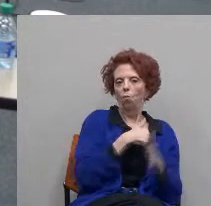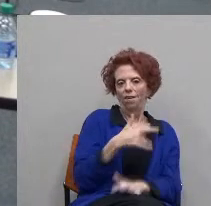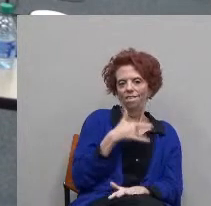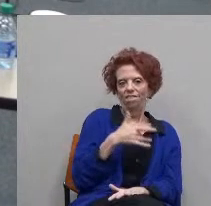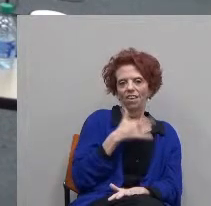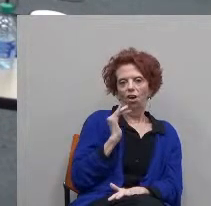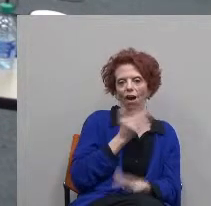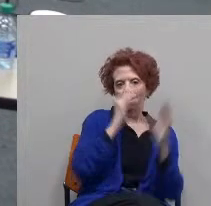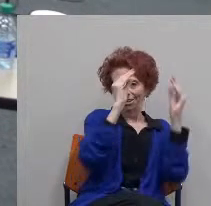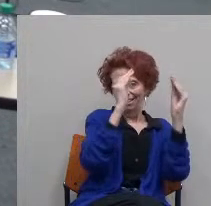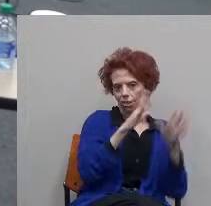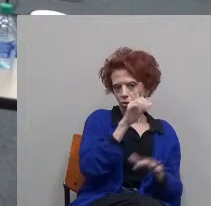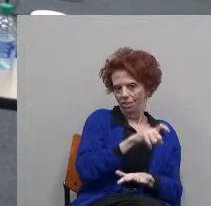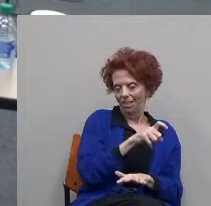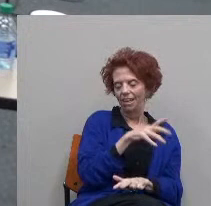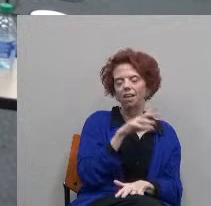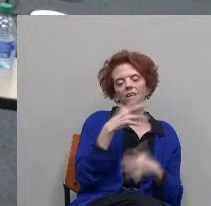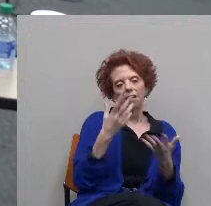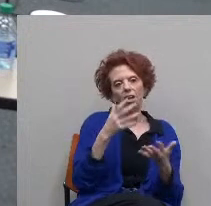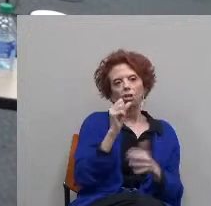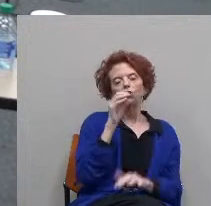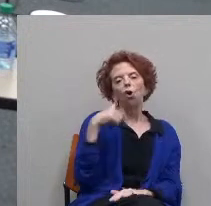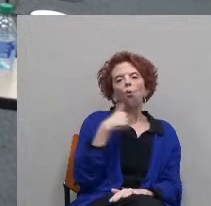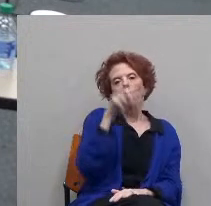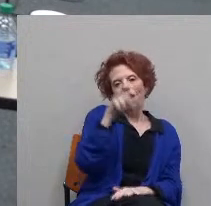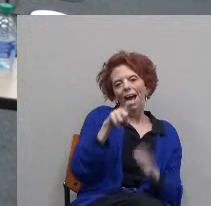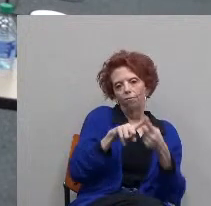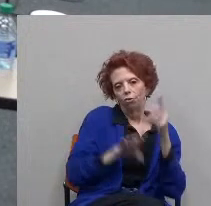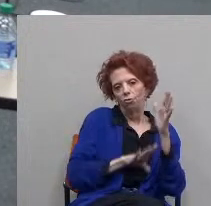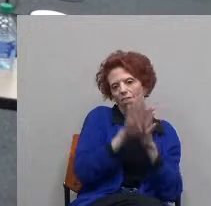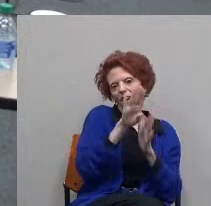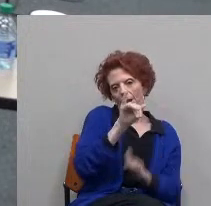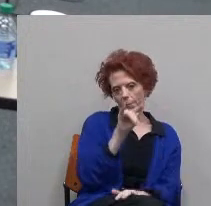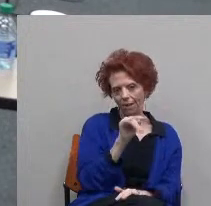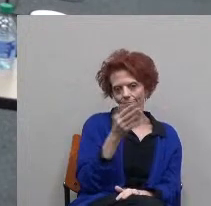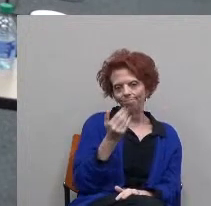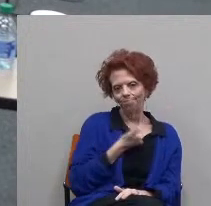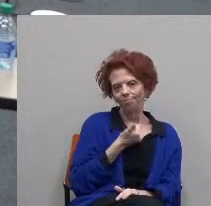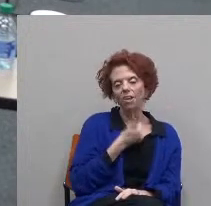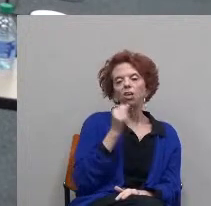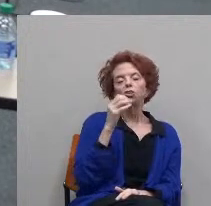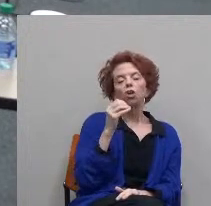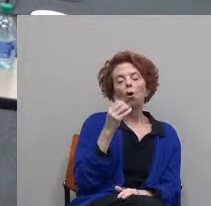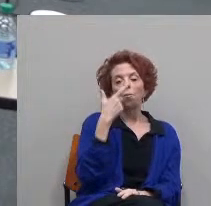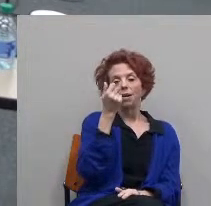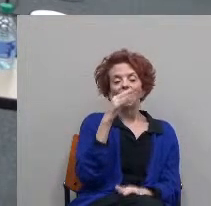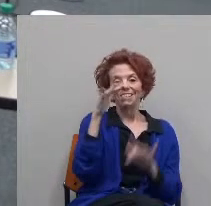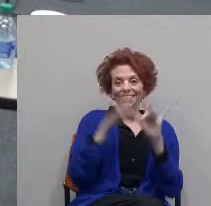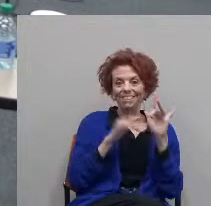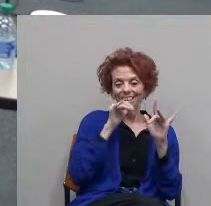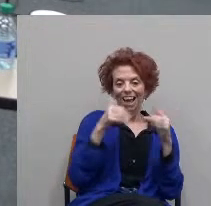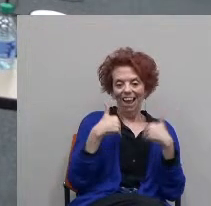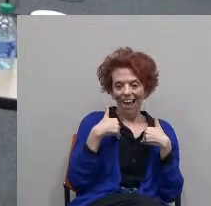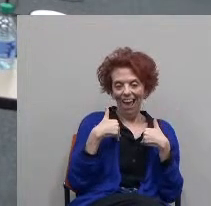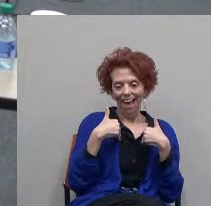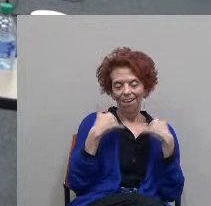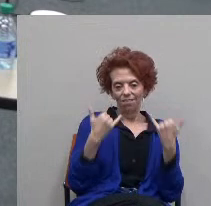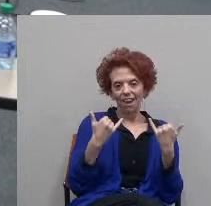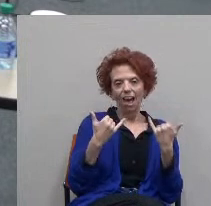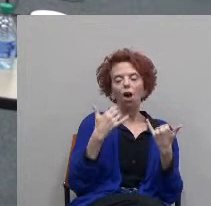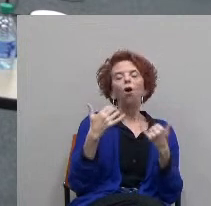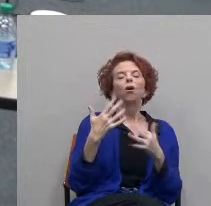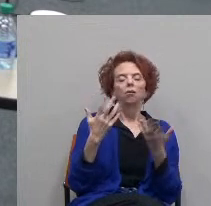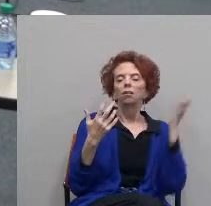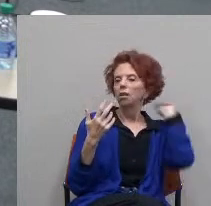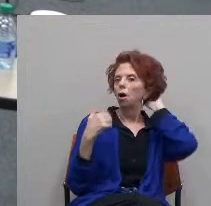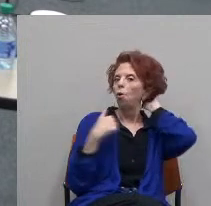feel our teachers need. And so we'll have to develop it. And so in the absence of that existing program,